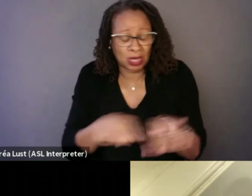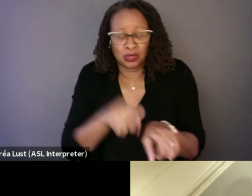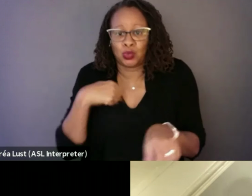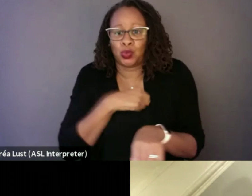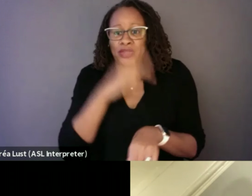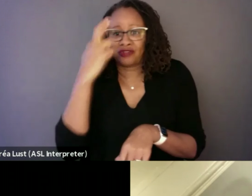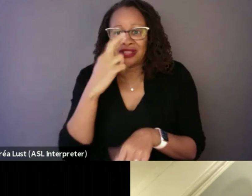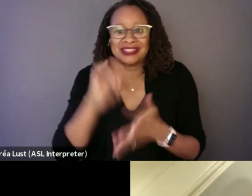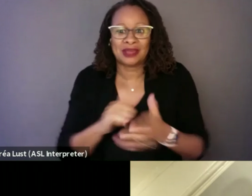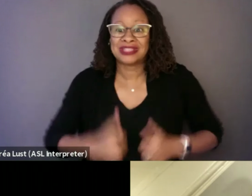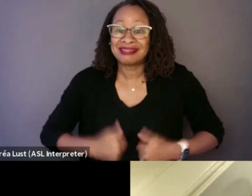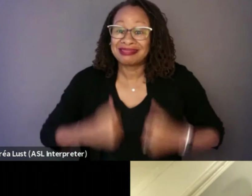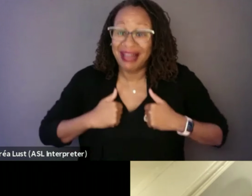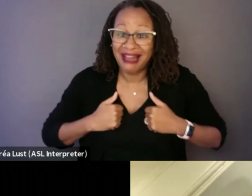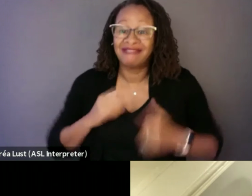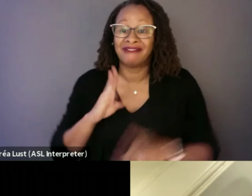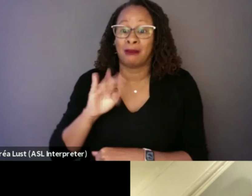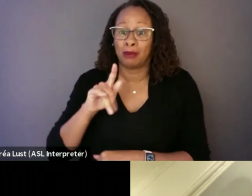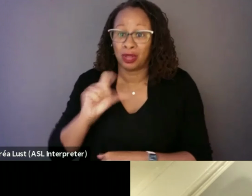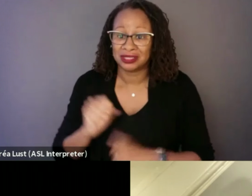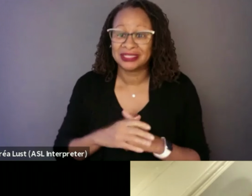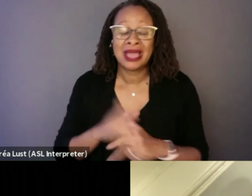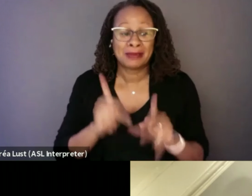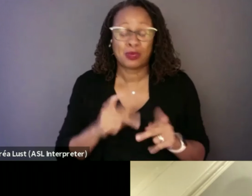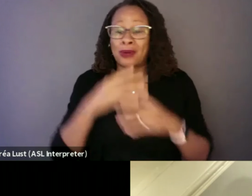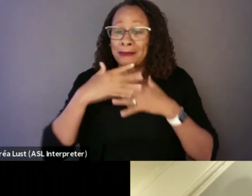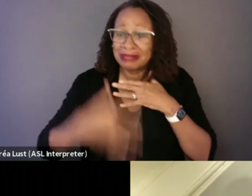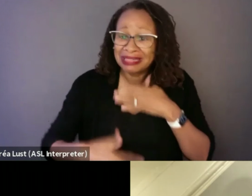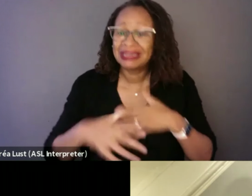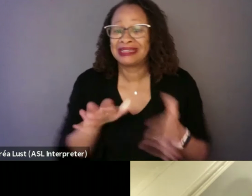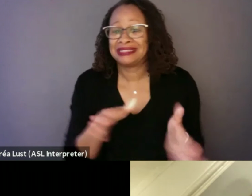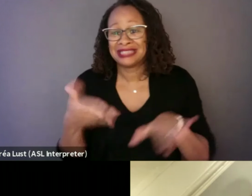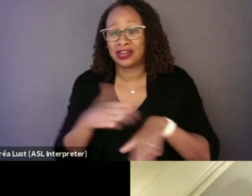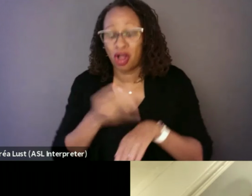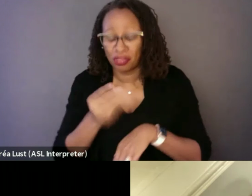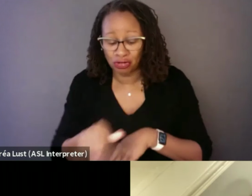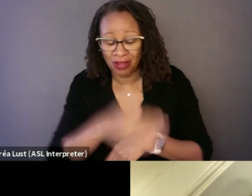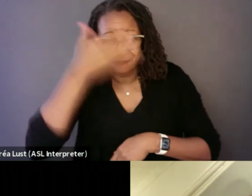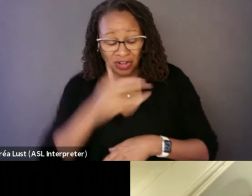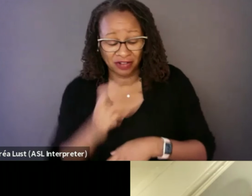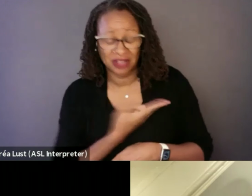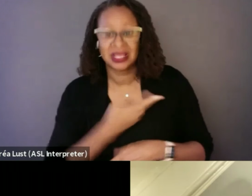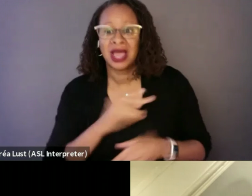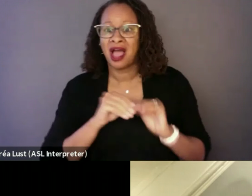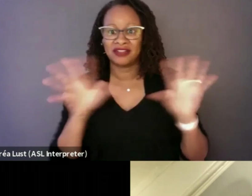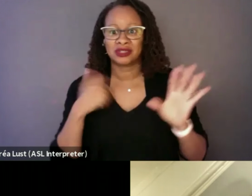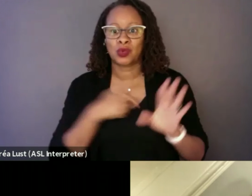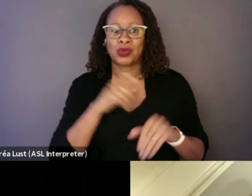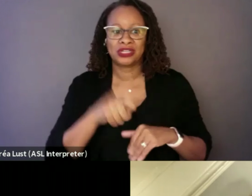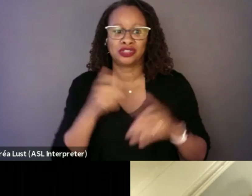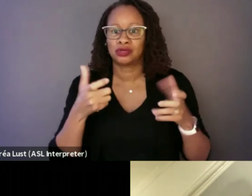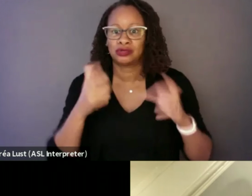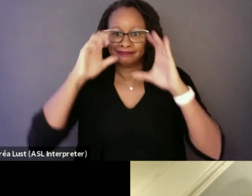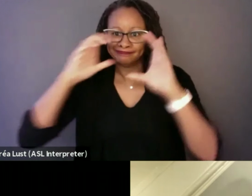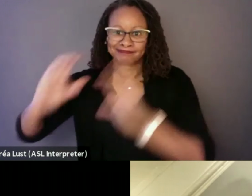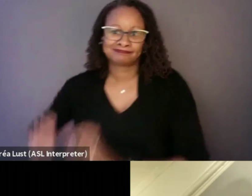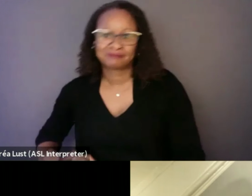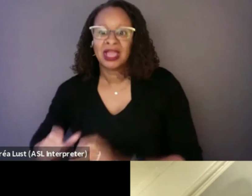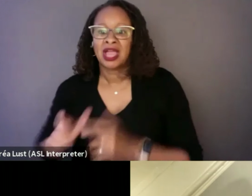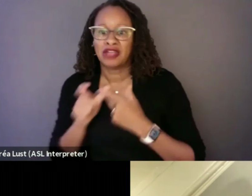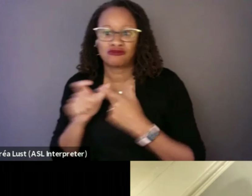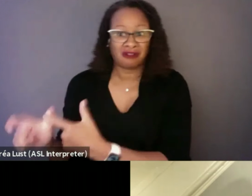was live bullets and people were bleeding and dying on the ground before us, obviously we had to put the camera down and go